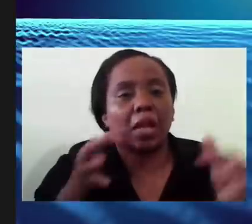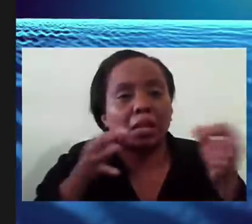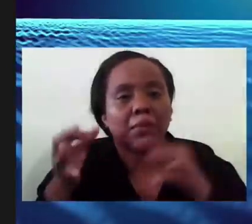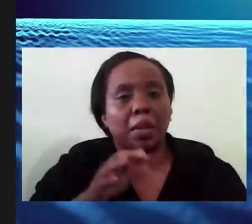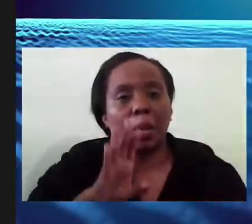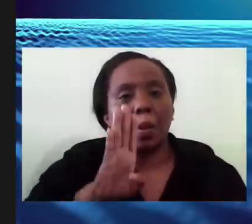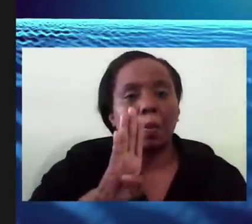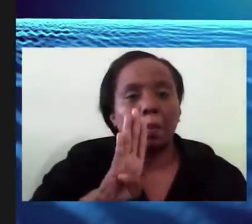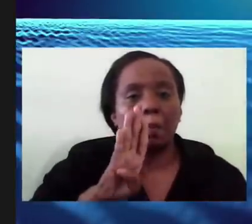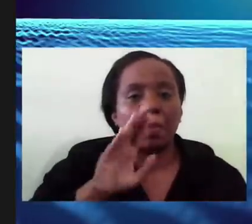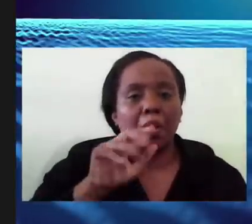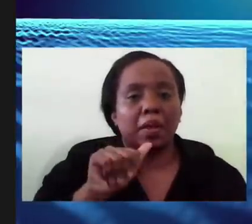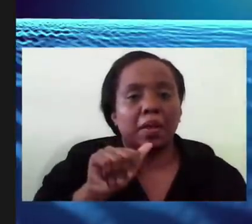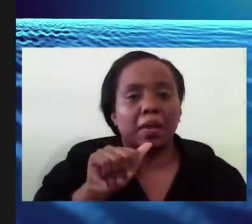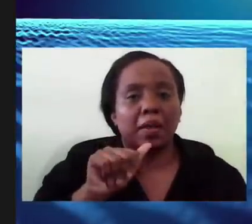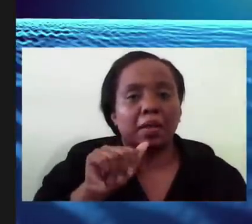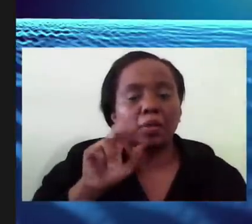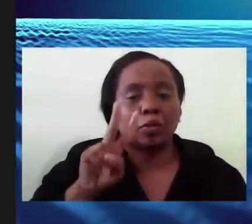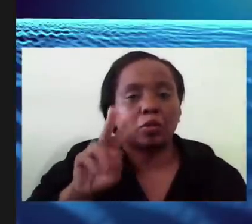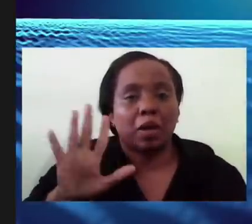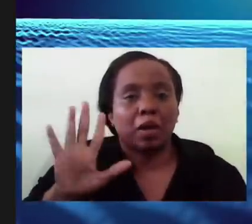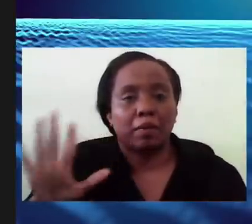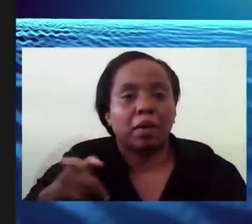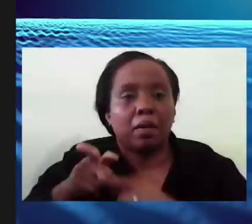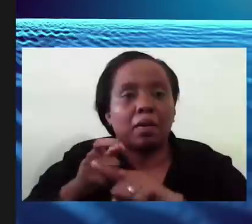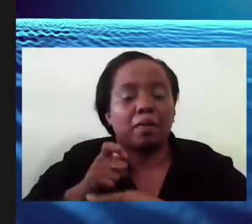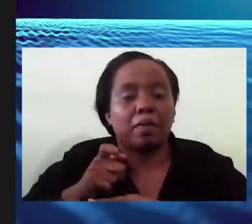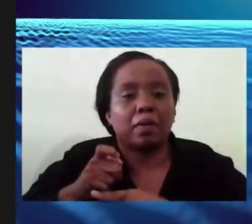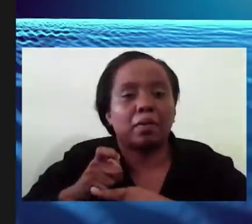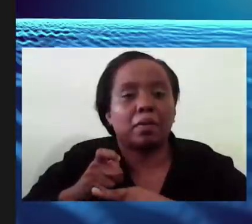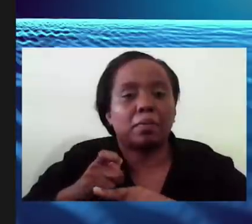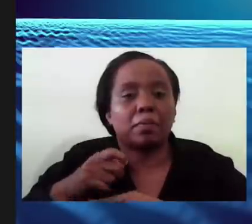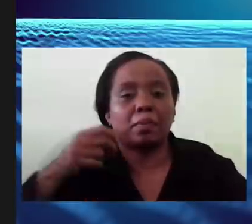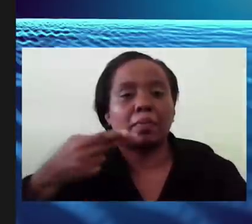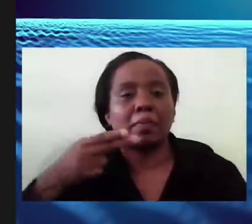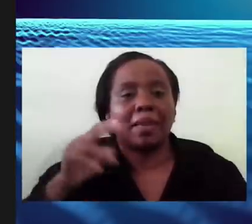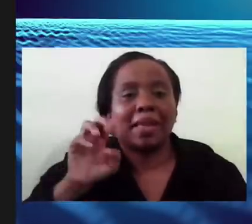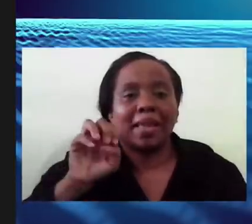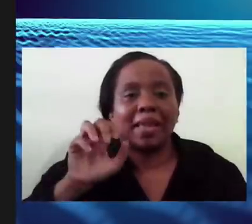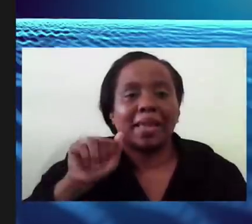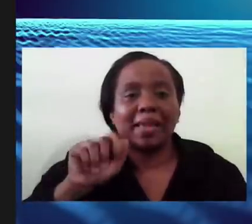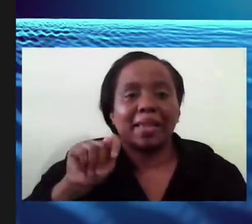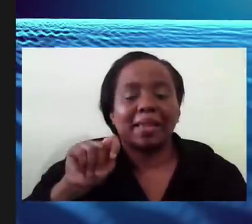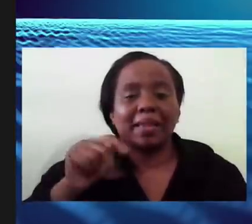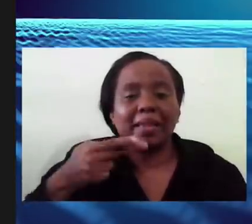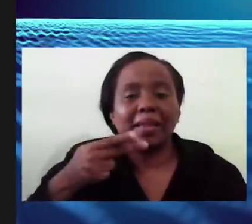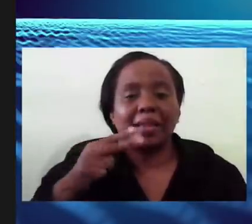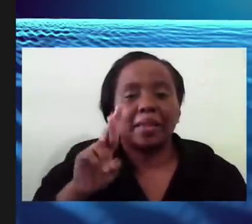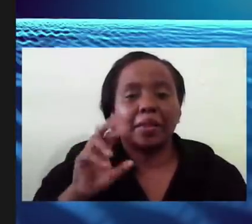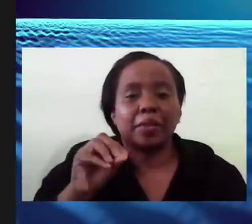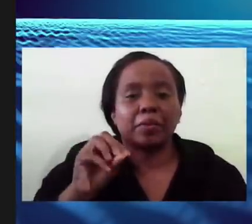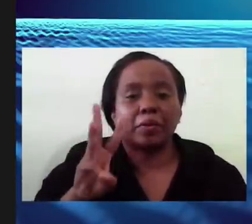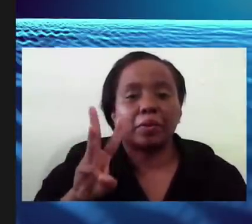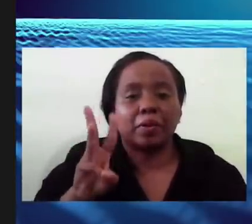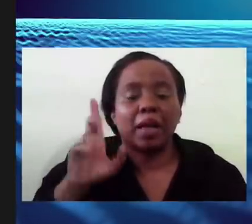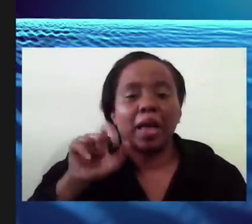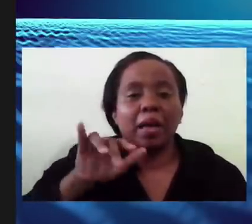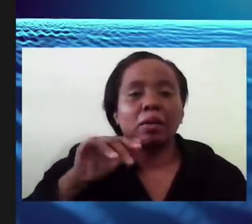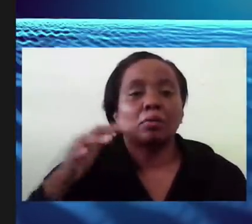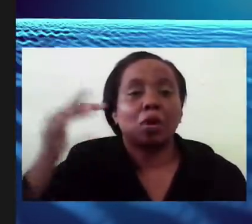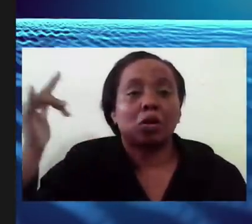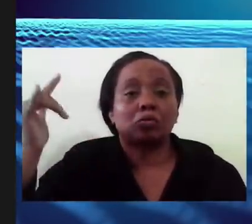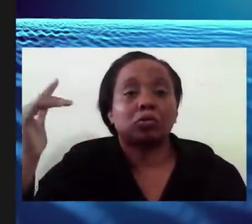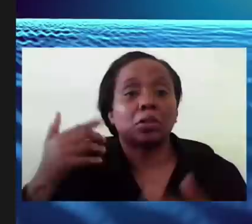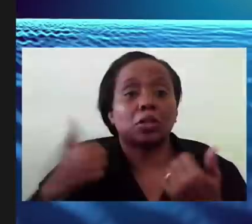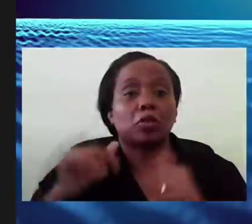from Heathrow this morning had to divert to Antigua? Was there some lapse in communication that they